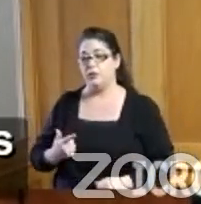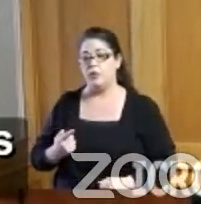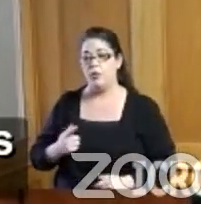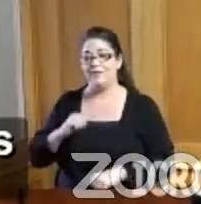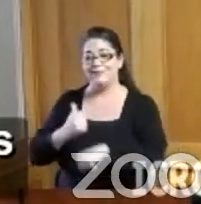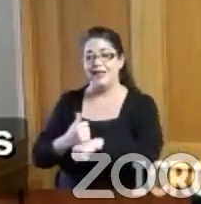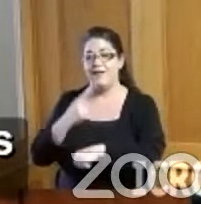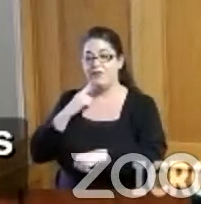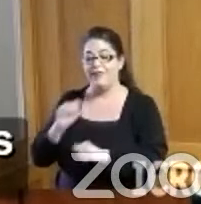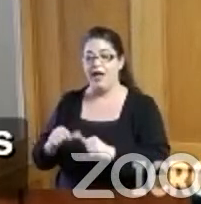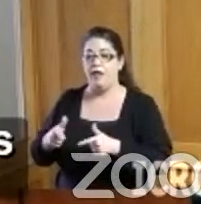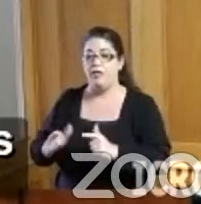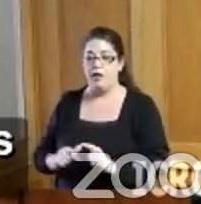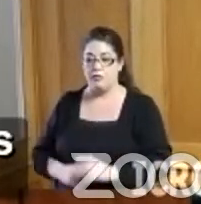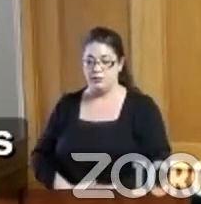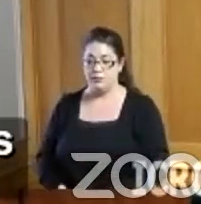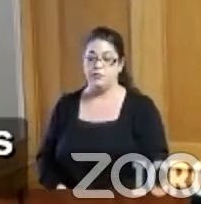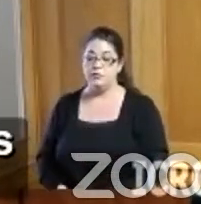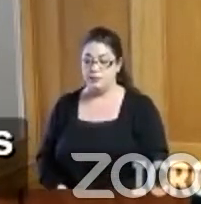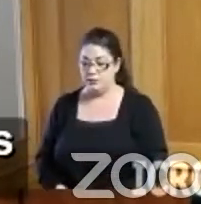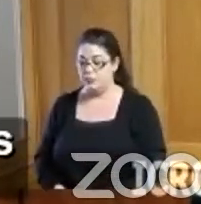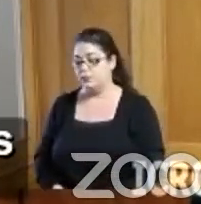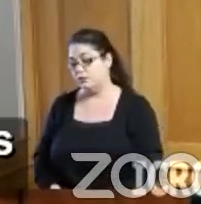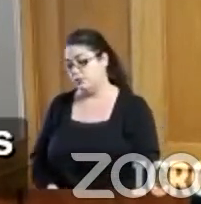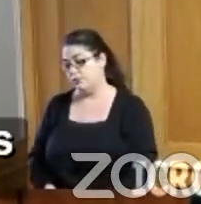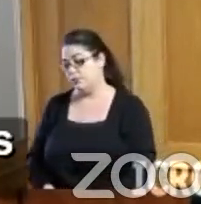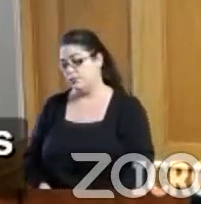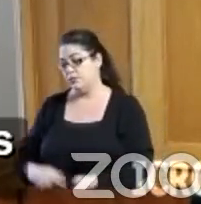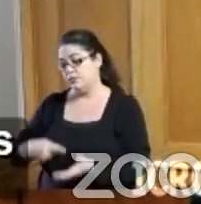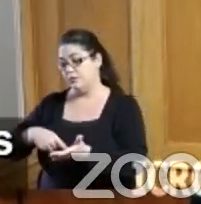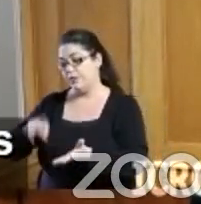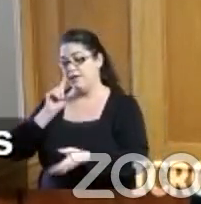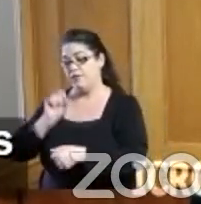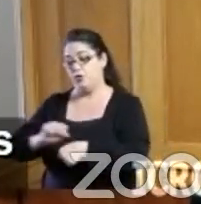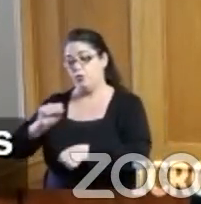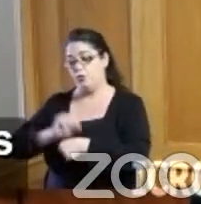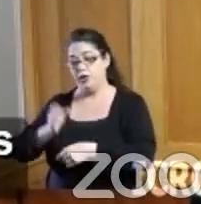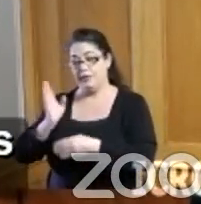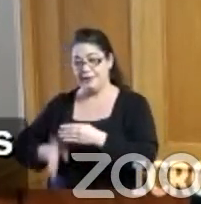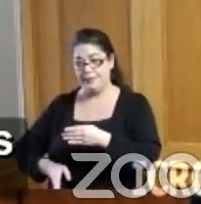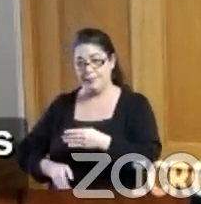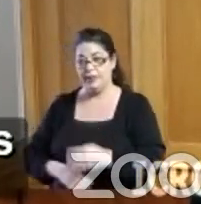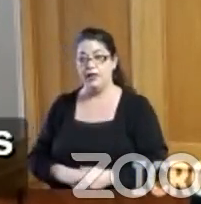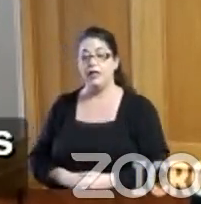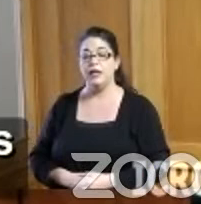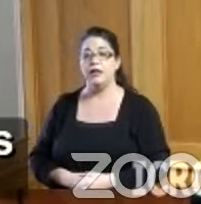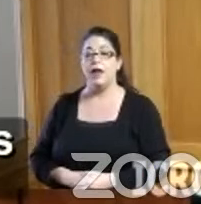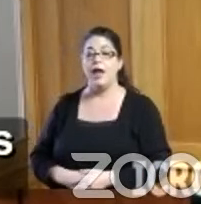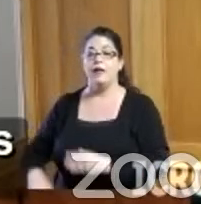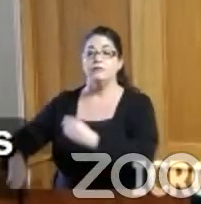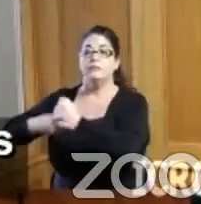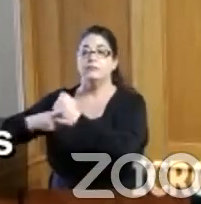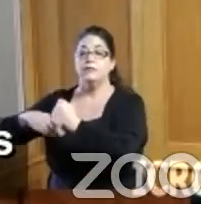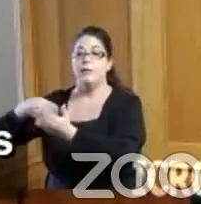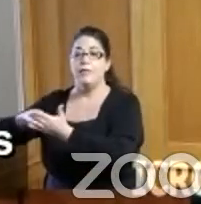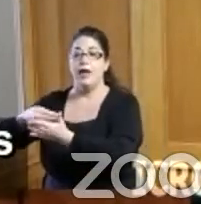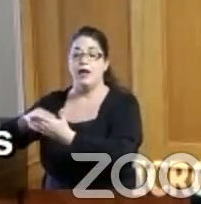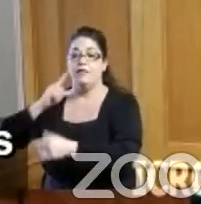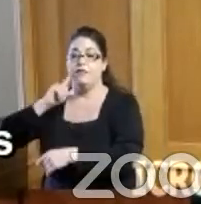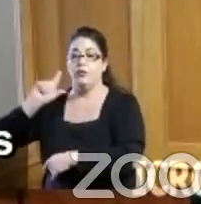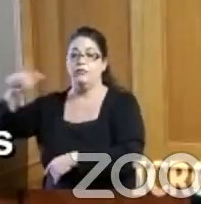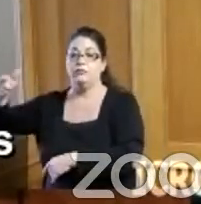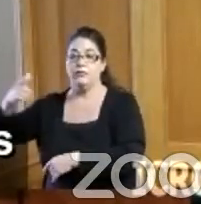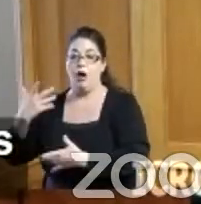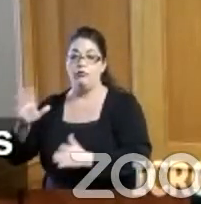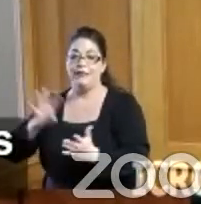this particular allowance. And paying for work that is complete or earmarking funds for work that is already